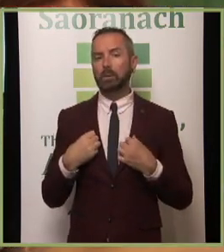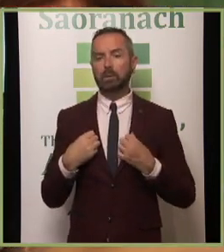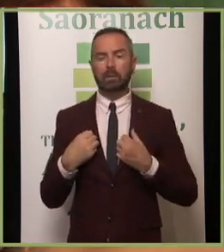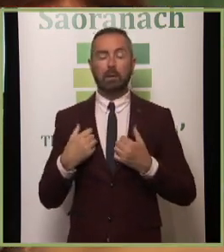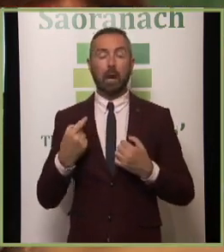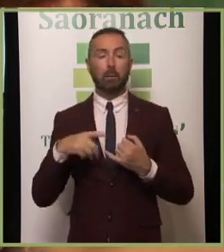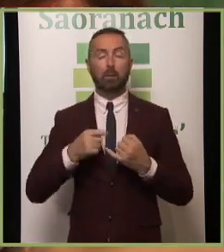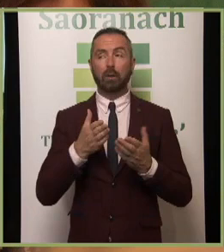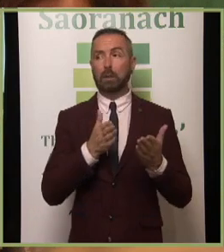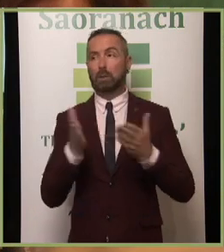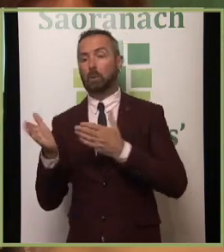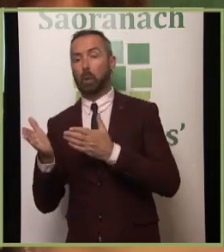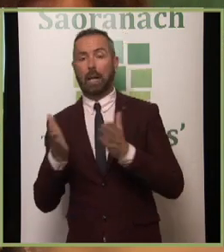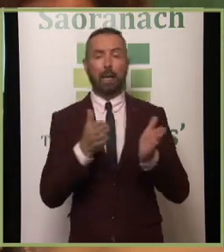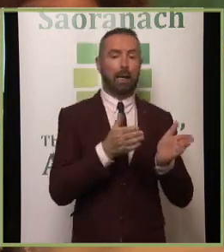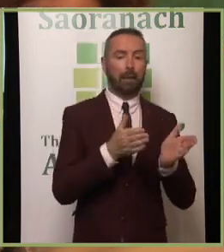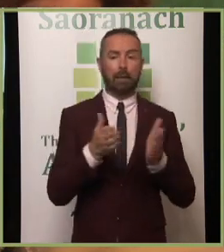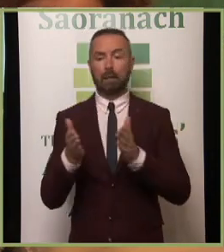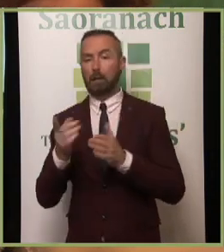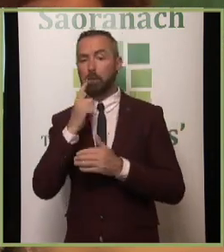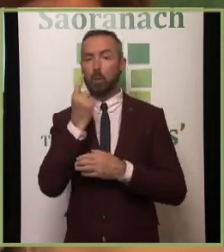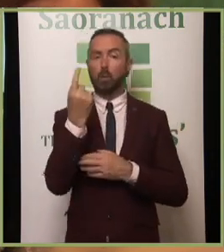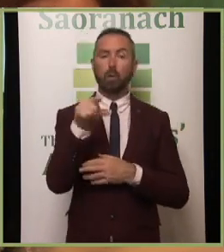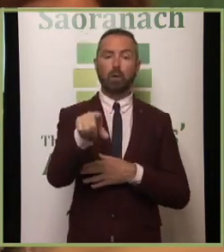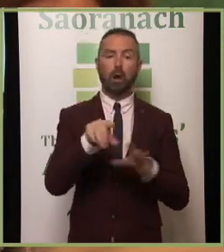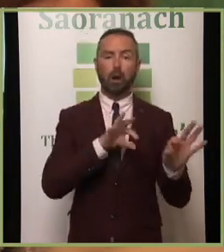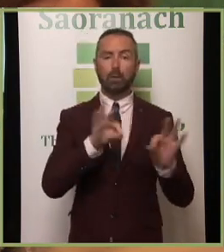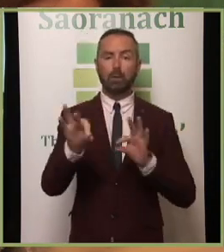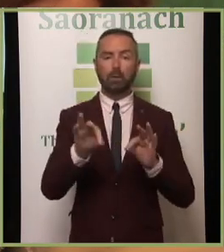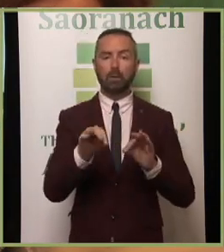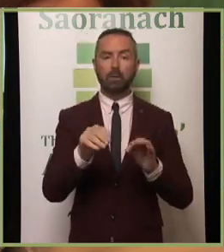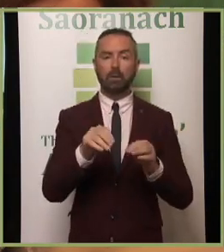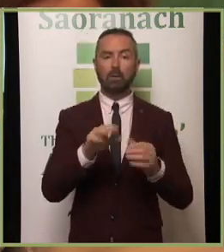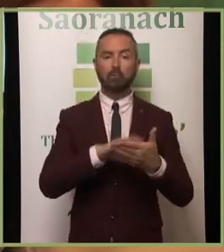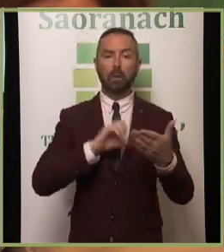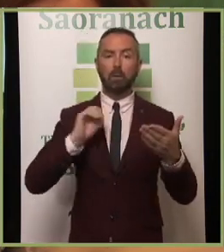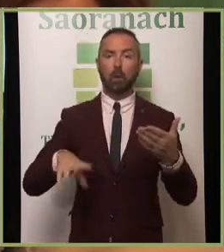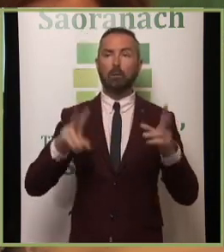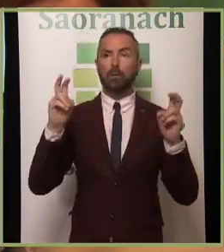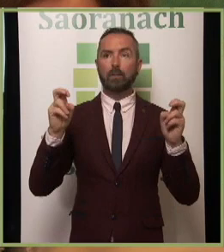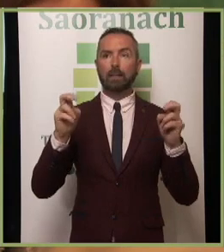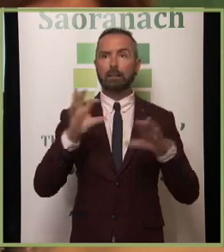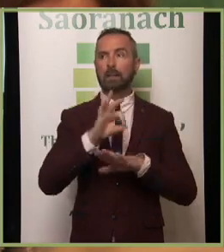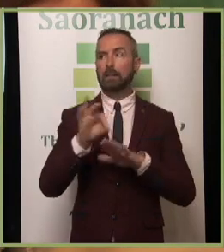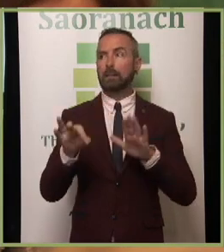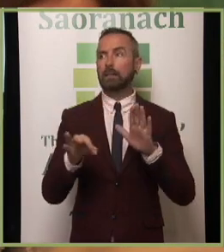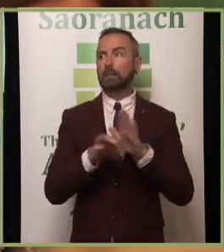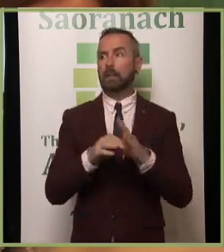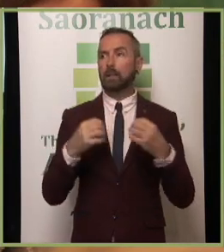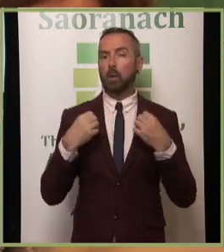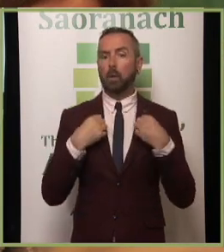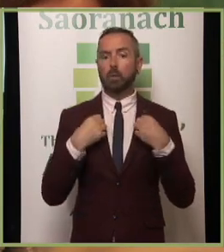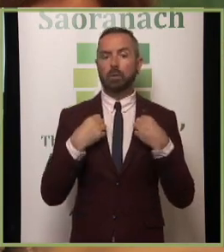any direction in relation to this, I'm just flagging it. One option would be that to remove the phrase state-owned woodland and just say of woodland in the